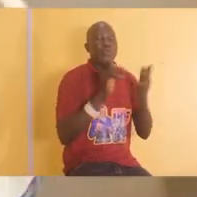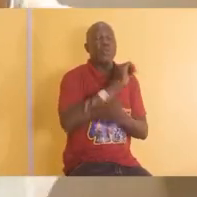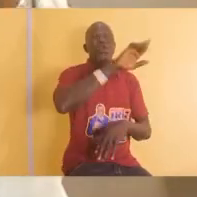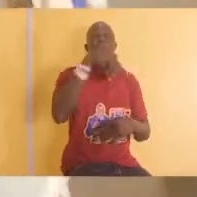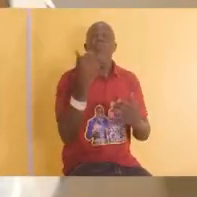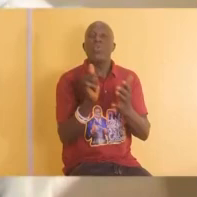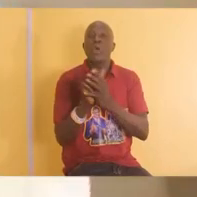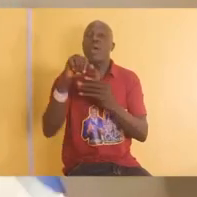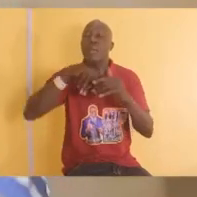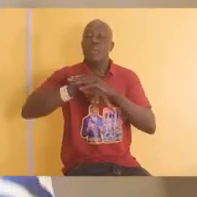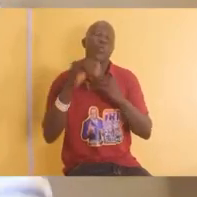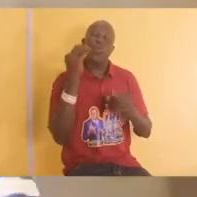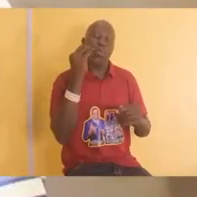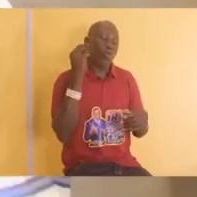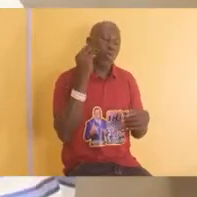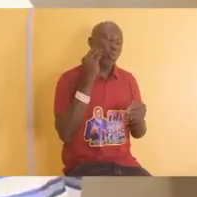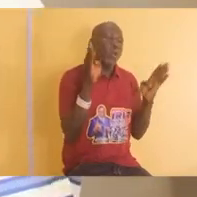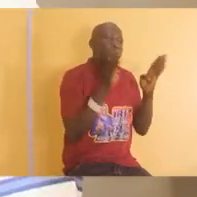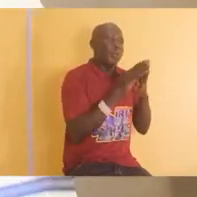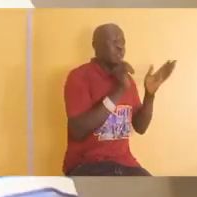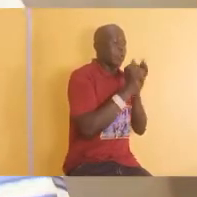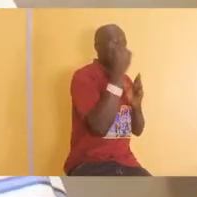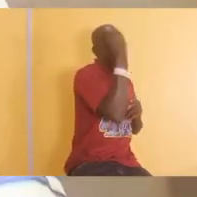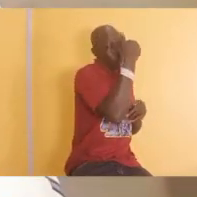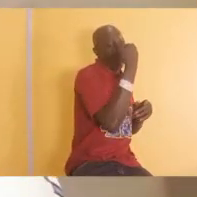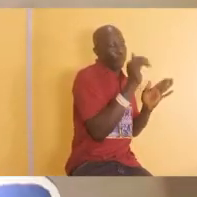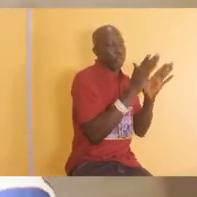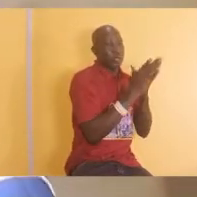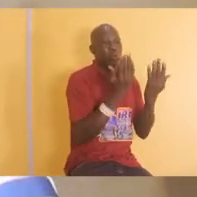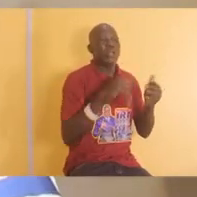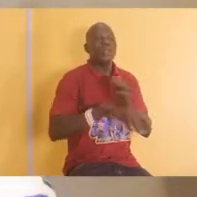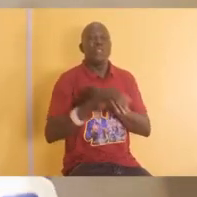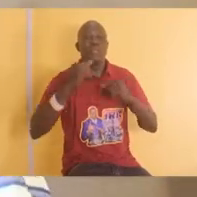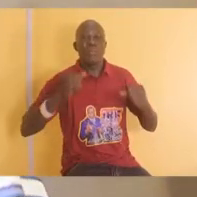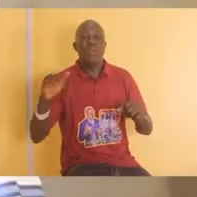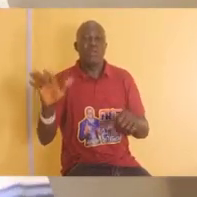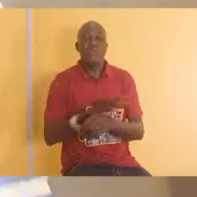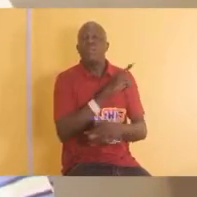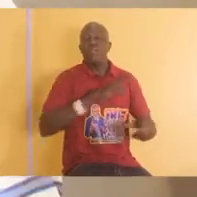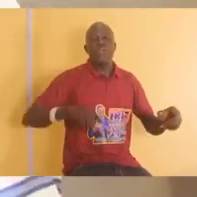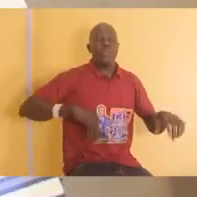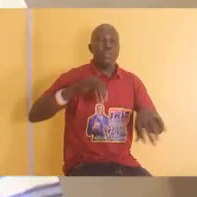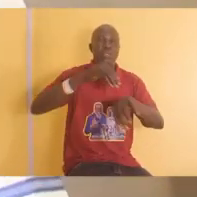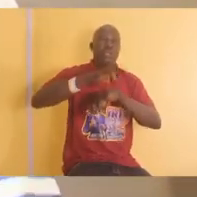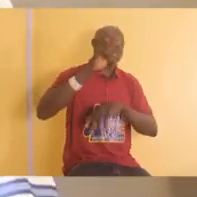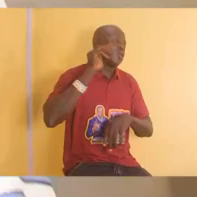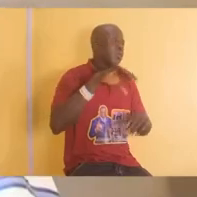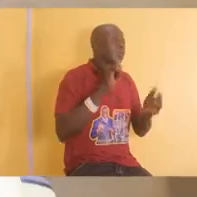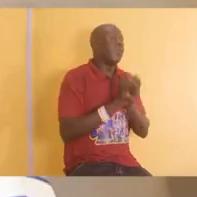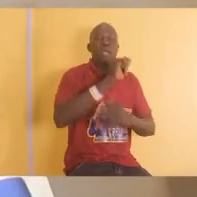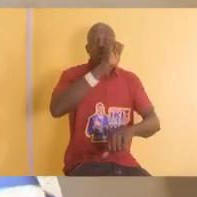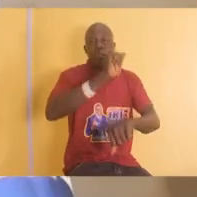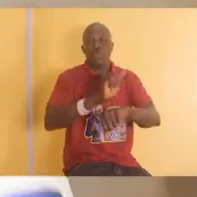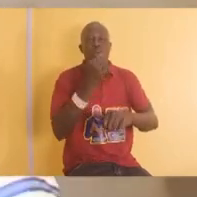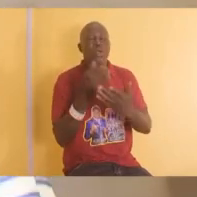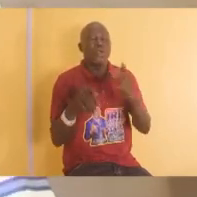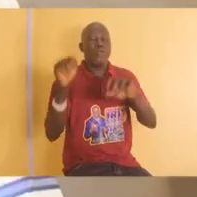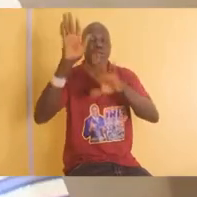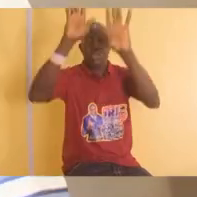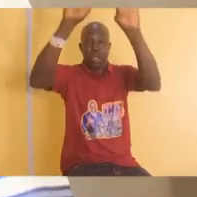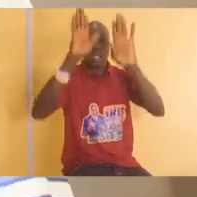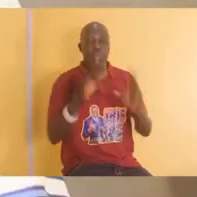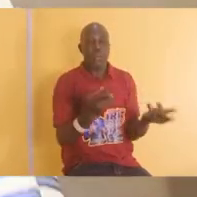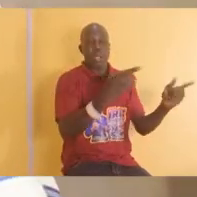your sin, your sin, your sin, your sin, your sin, your sin, your sin, your sin, your sin, your sin, your sin, your sin, your sin, your sin, your sin, your sin, your